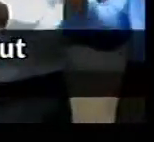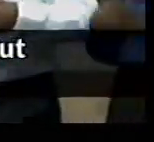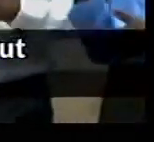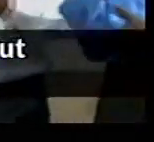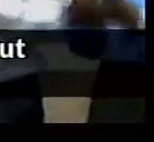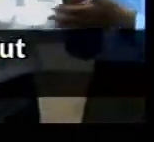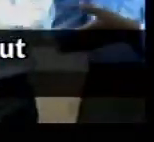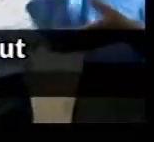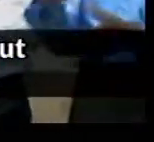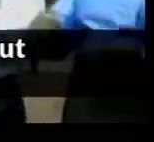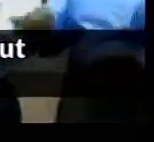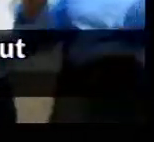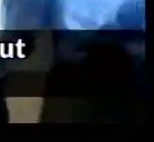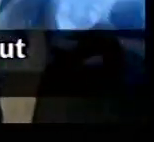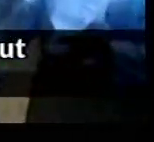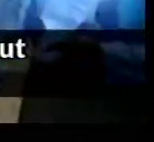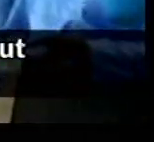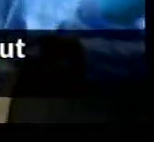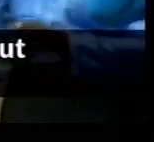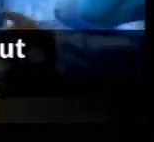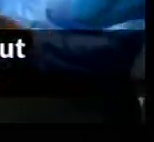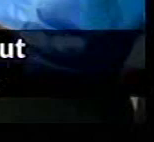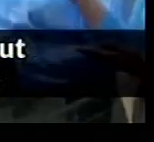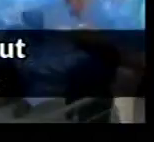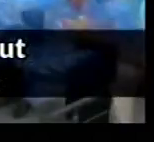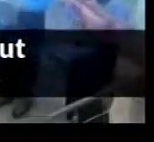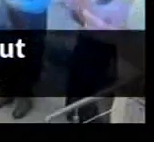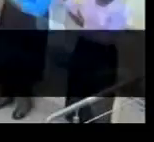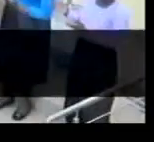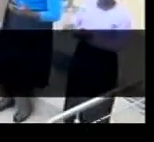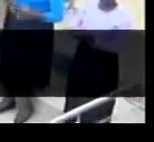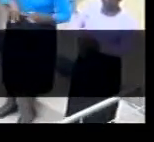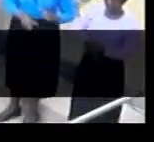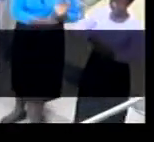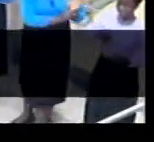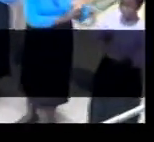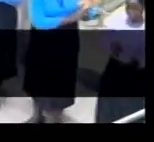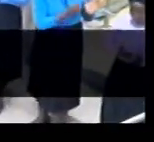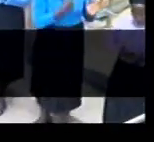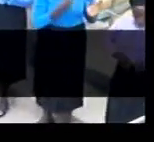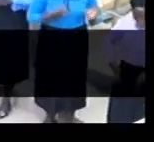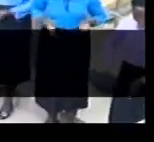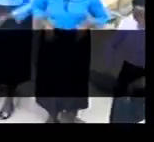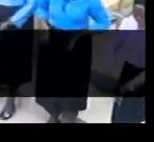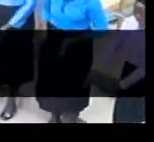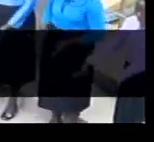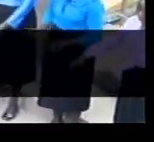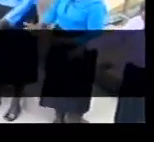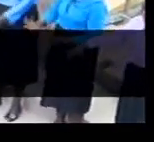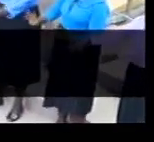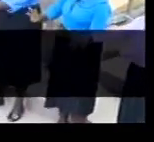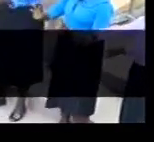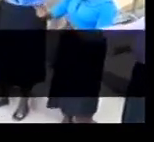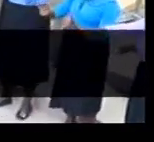I'm so glad that I found out He would bring me out and show me the way.